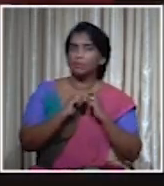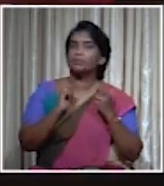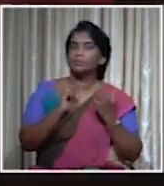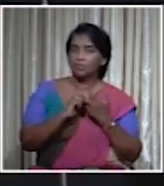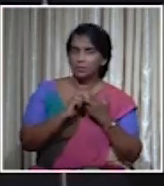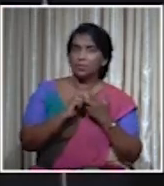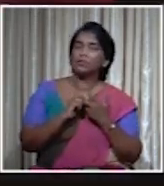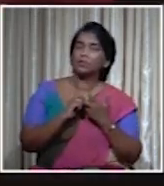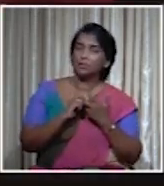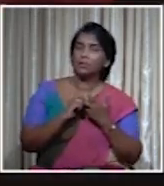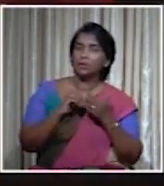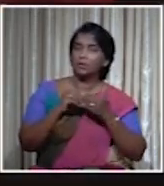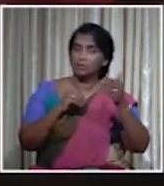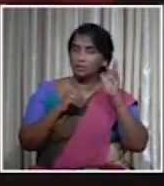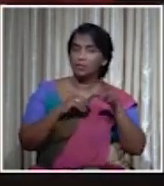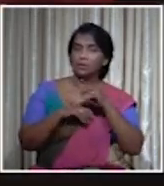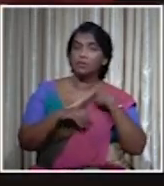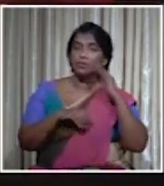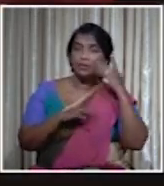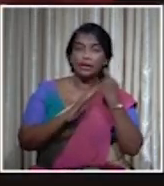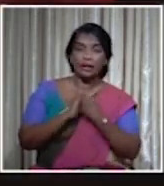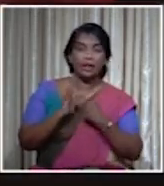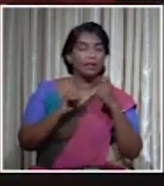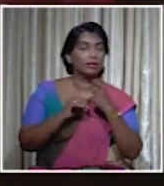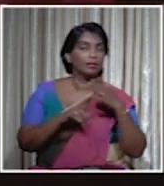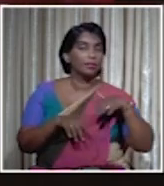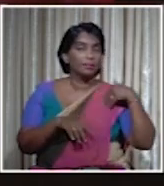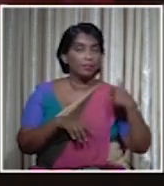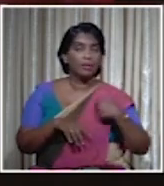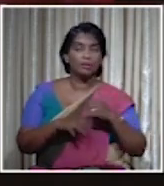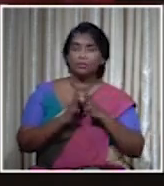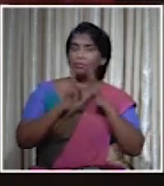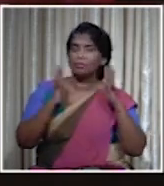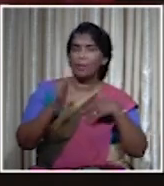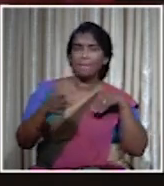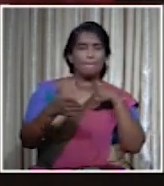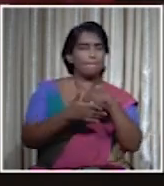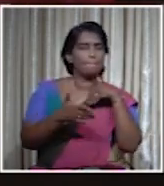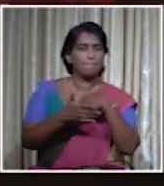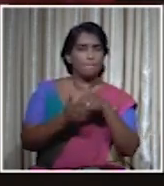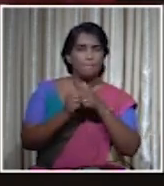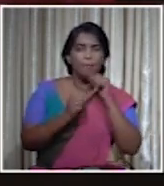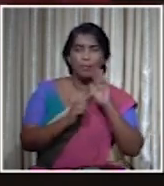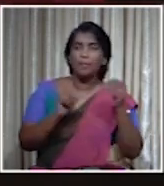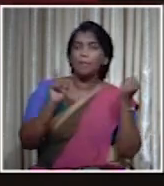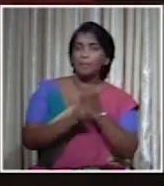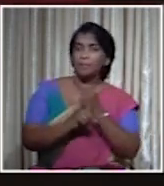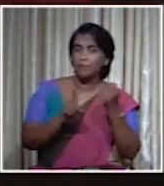yes, undue pressure on the Attorney General. I know with the limited time there's hardly anything to say. Similarly,